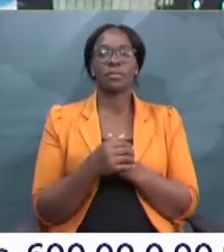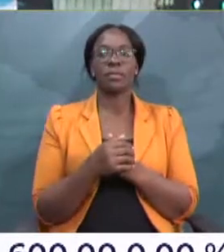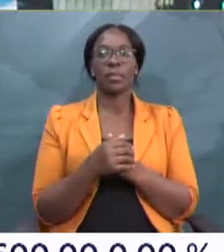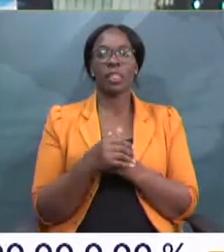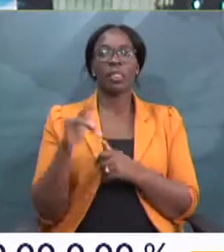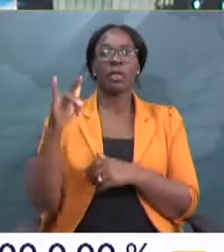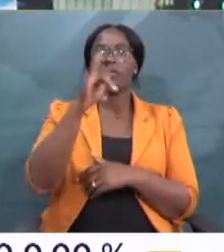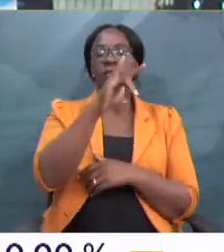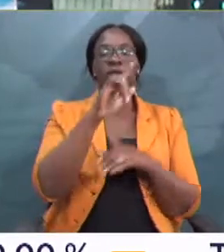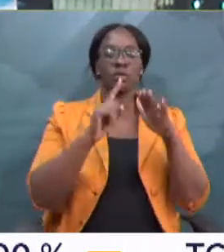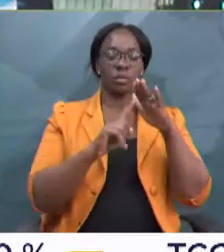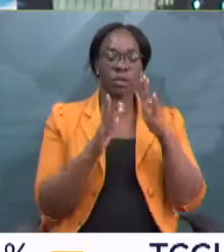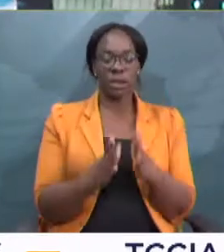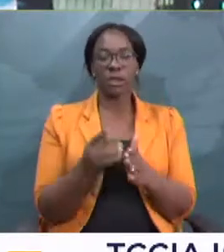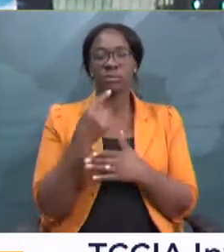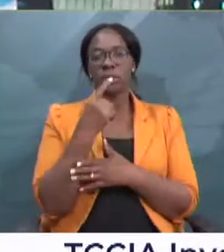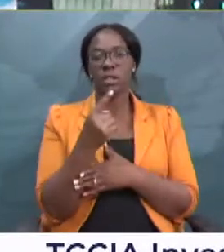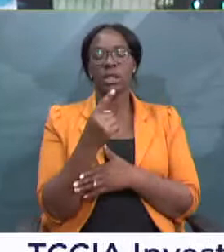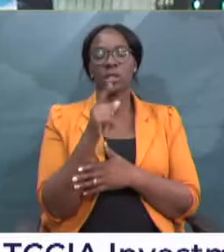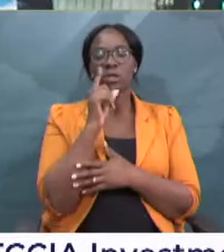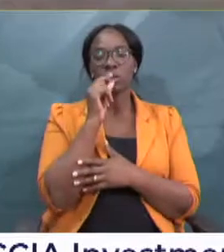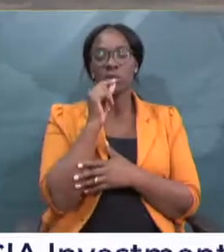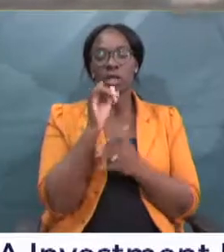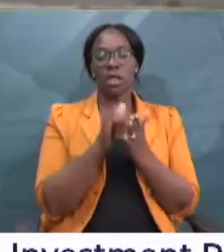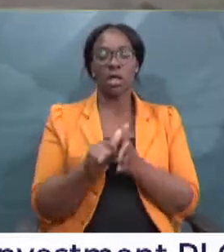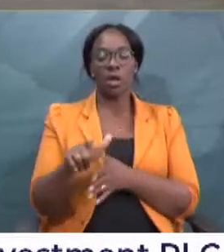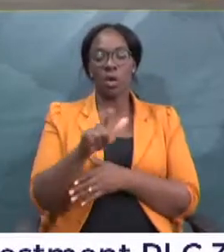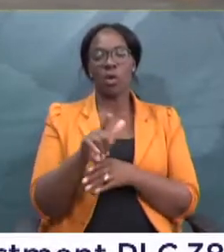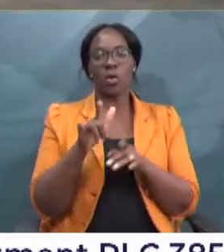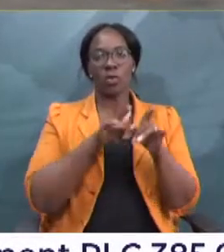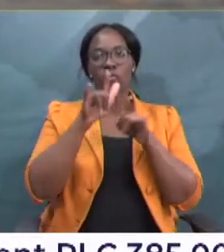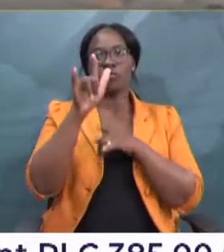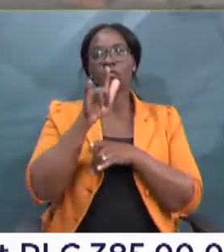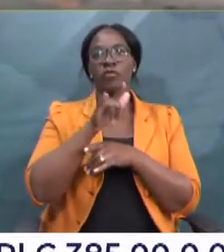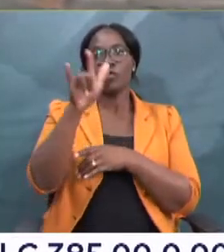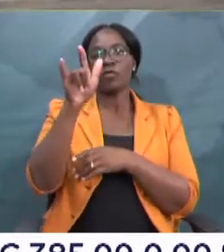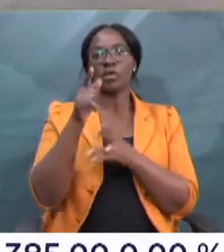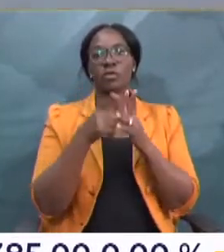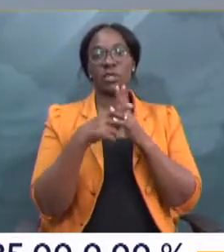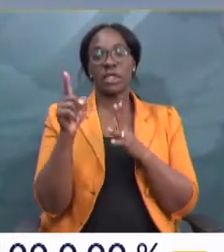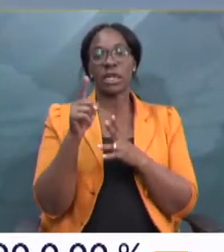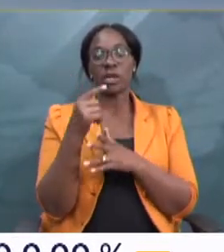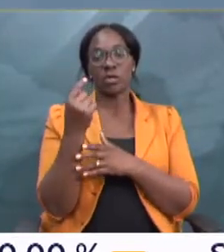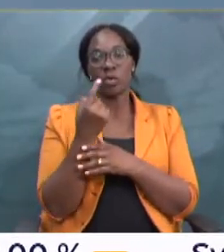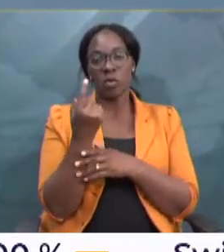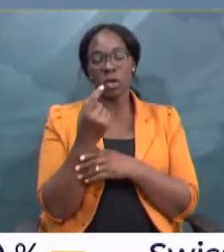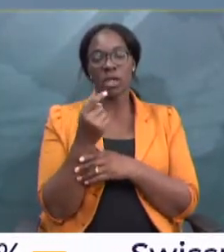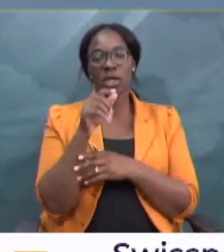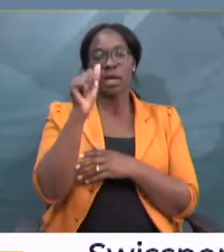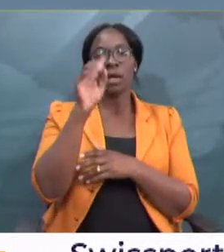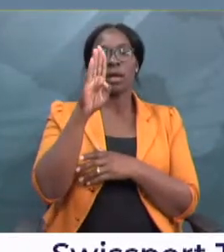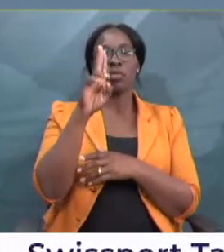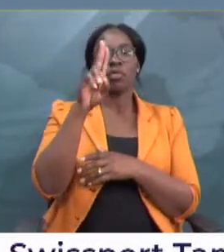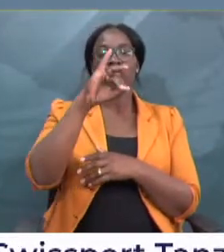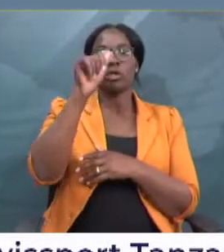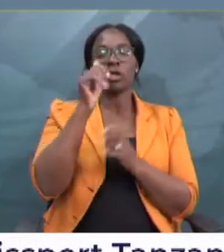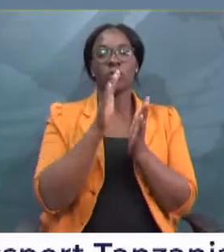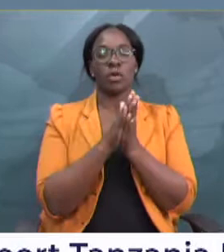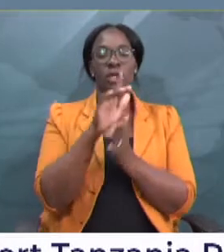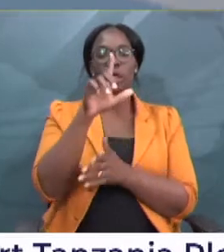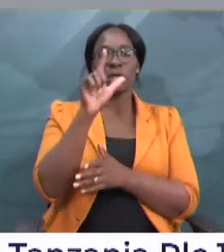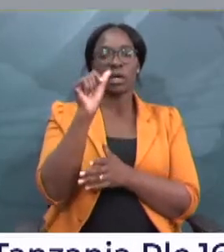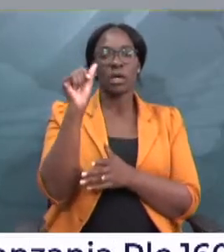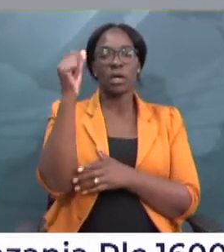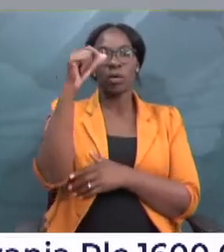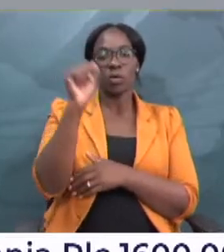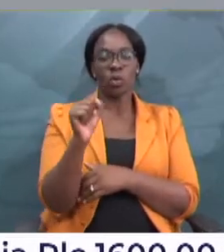Aviation Minister said in a tweet that domestic flight operations would resume only at the Abuja and Lagos airports on